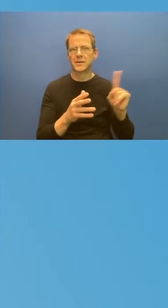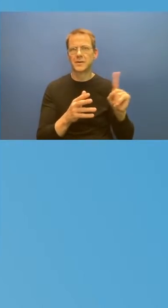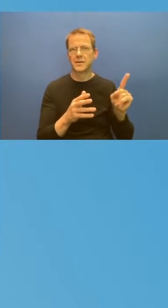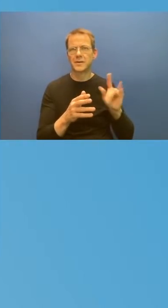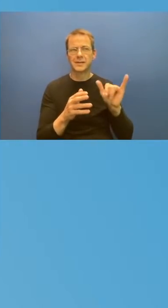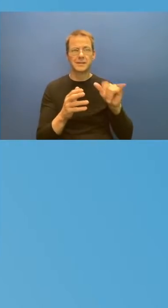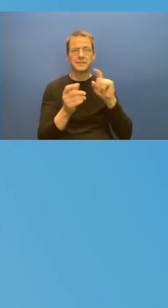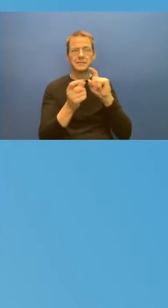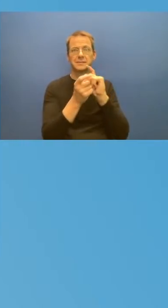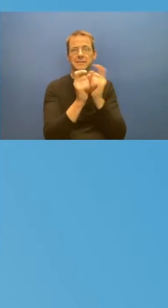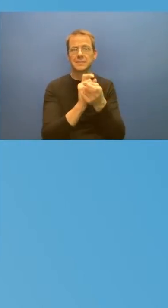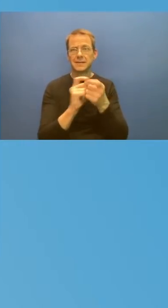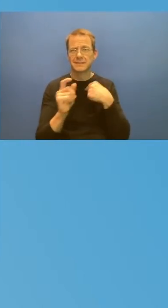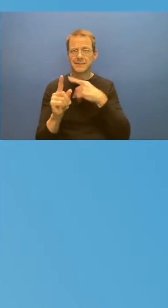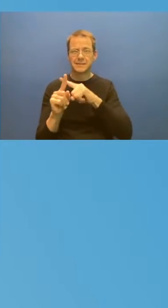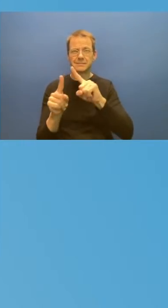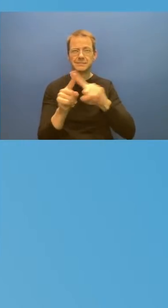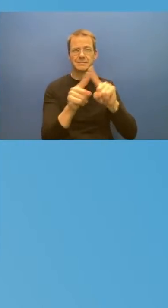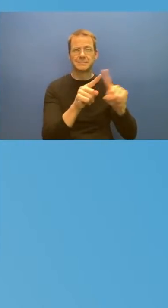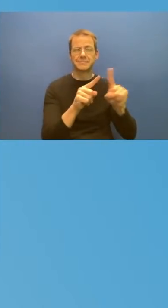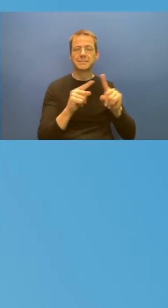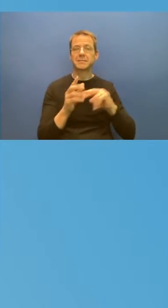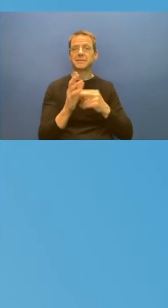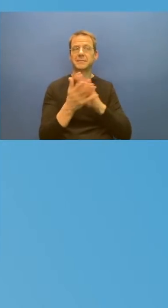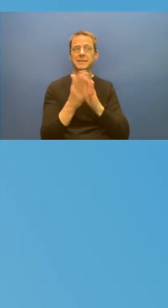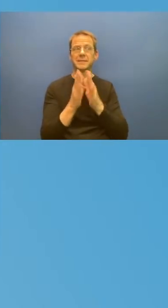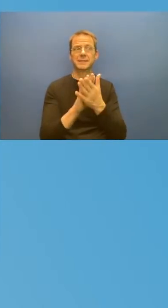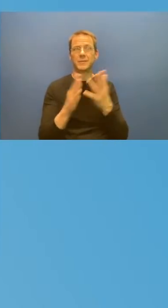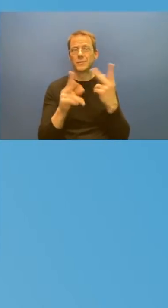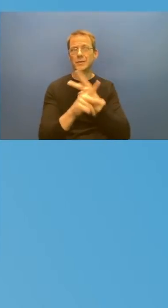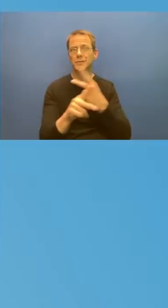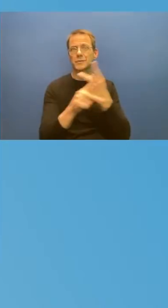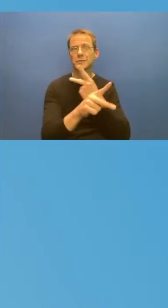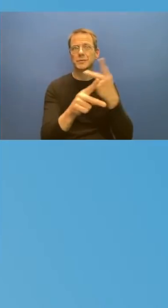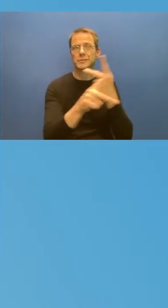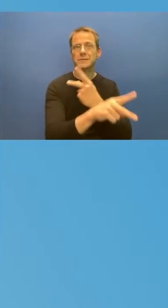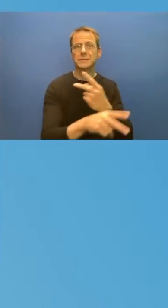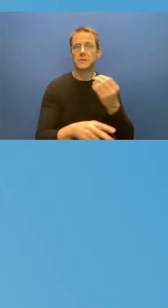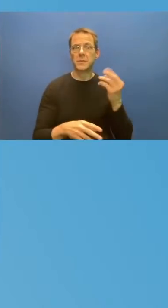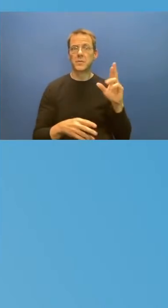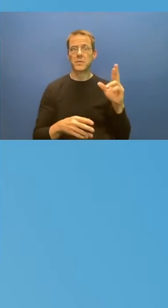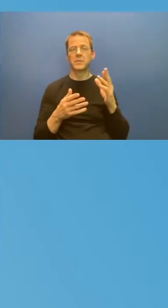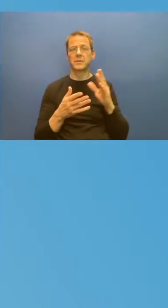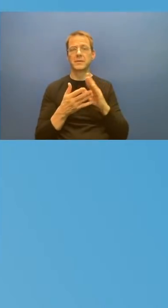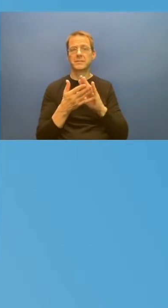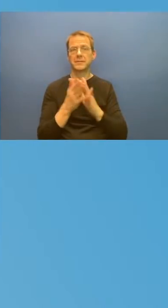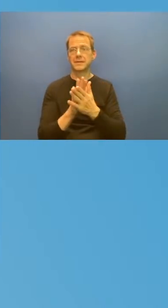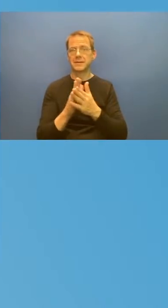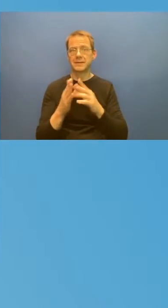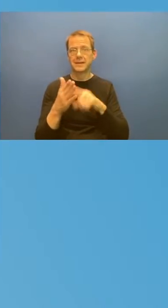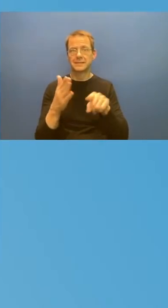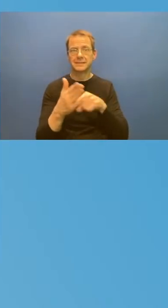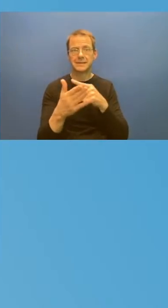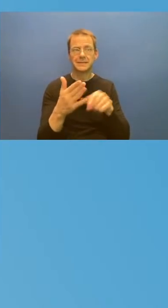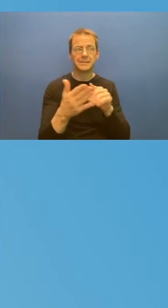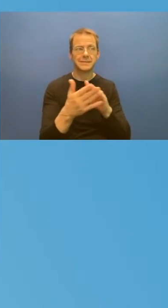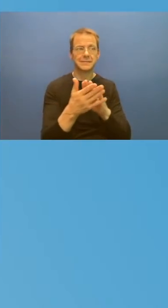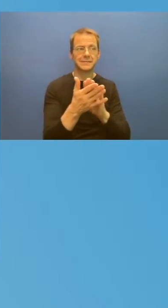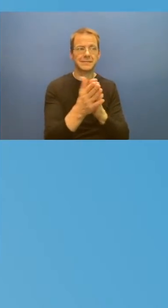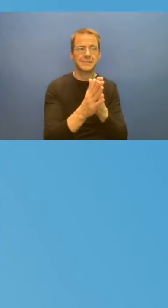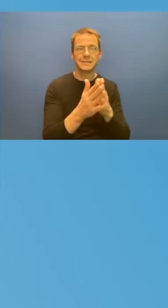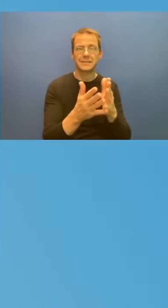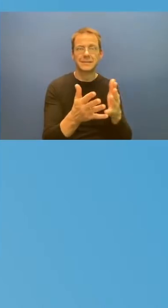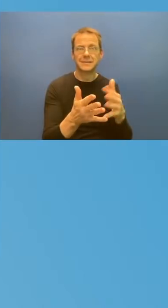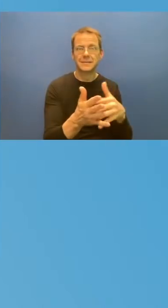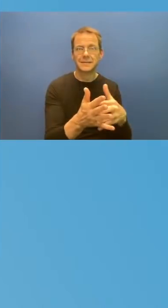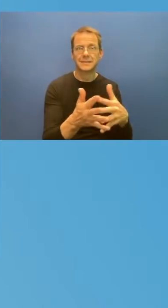maybe cancellation effects that are taking place? And I think simply we don't really know at this point. Yeah, I